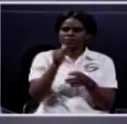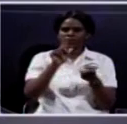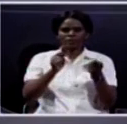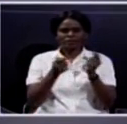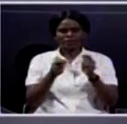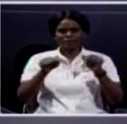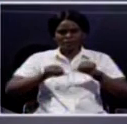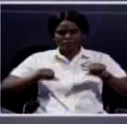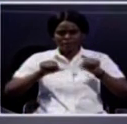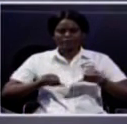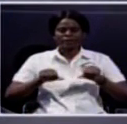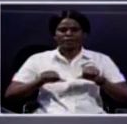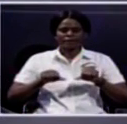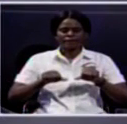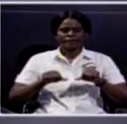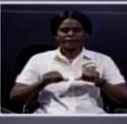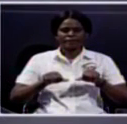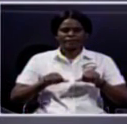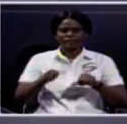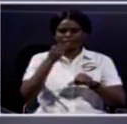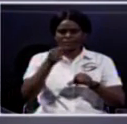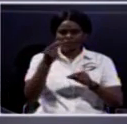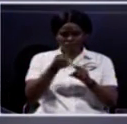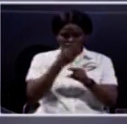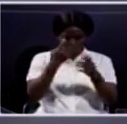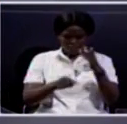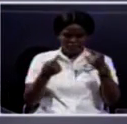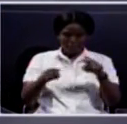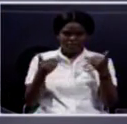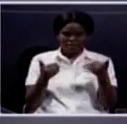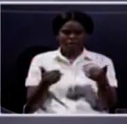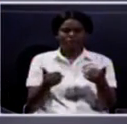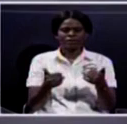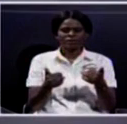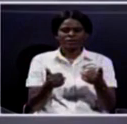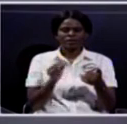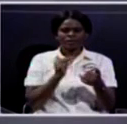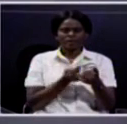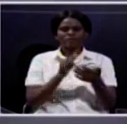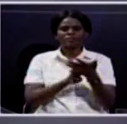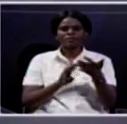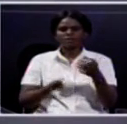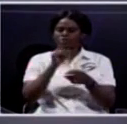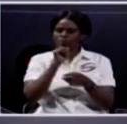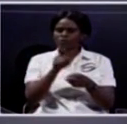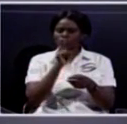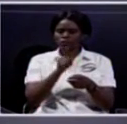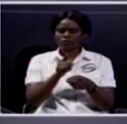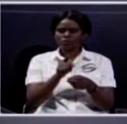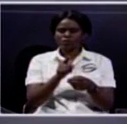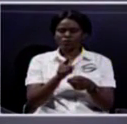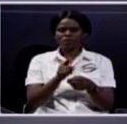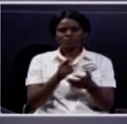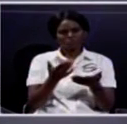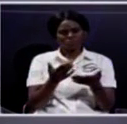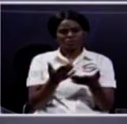ancestral conservatism. And he said, from what is going around now, we believe that we are wiser than our